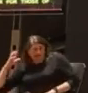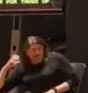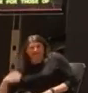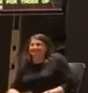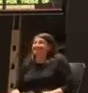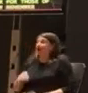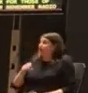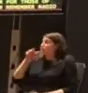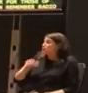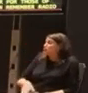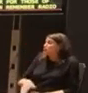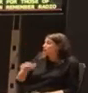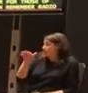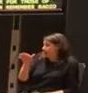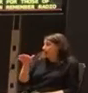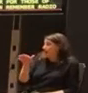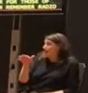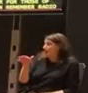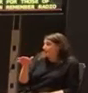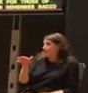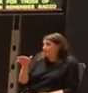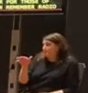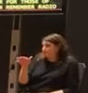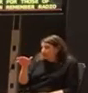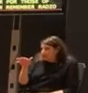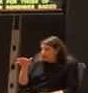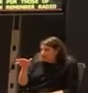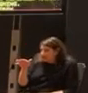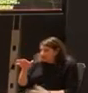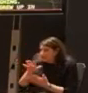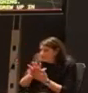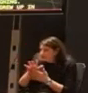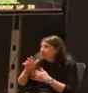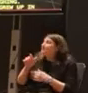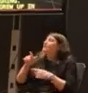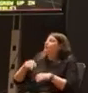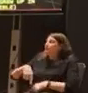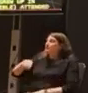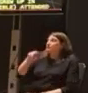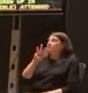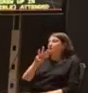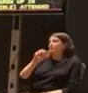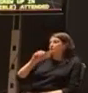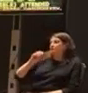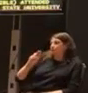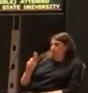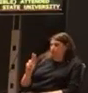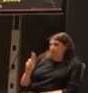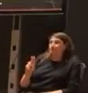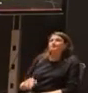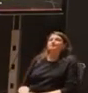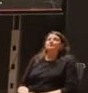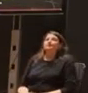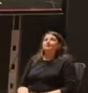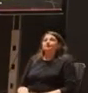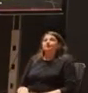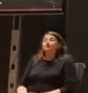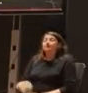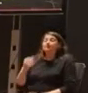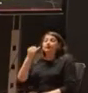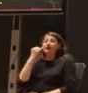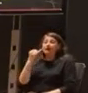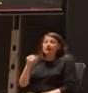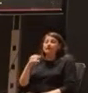He grew up in Edison in Scarborough County and attended Washington State University. If you